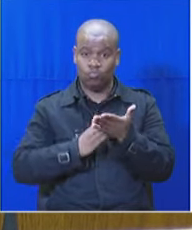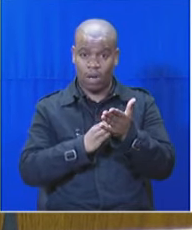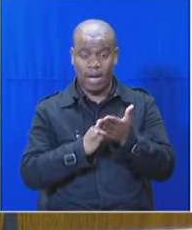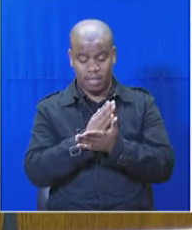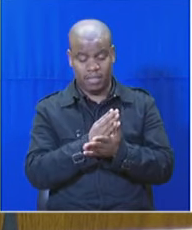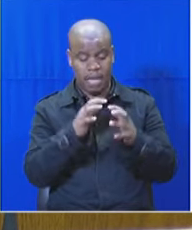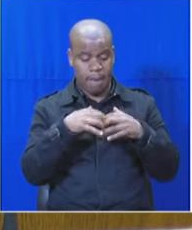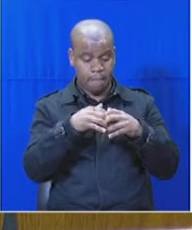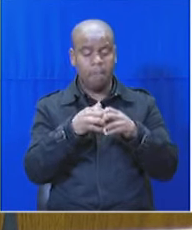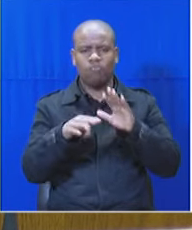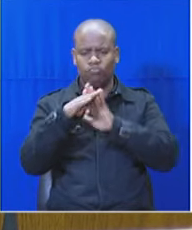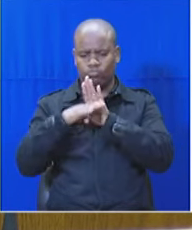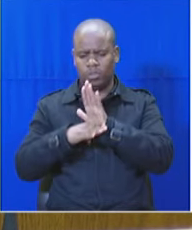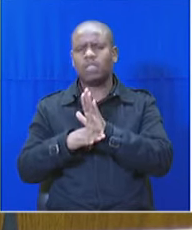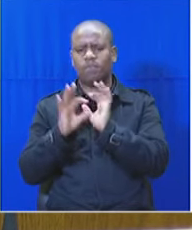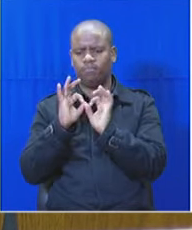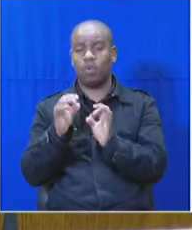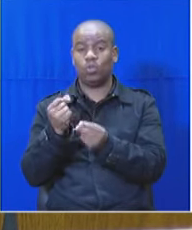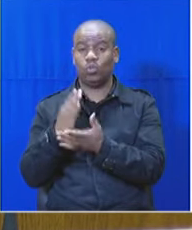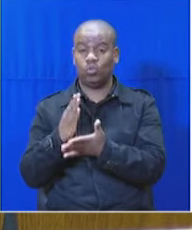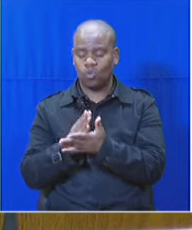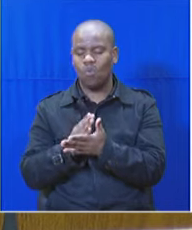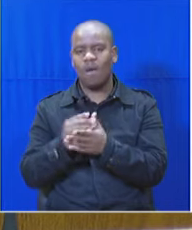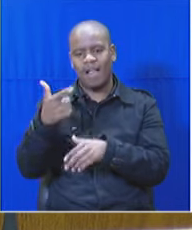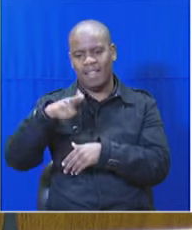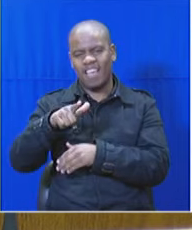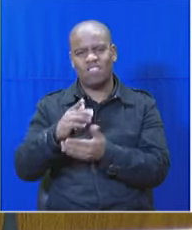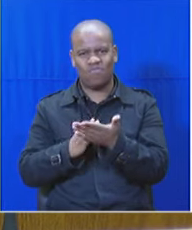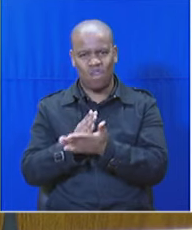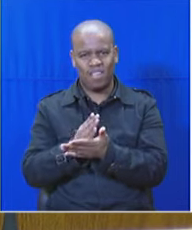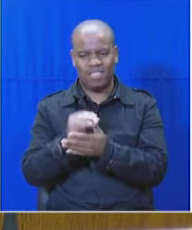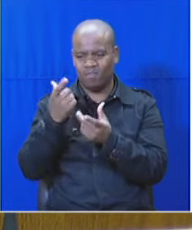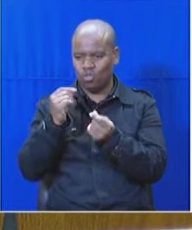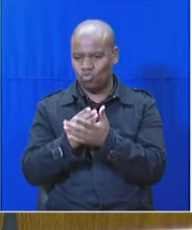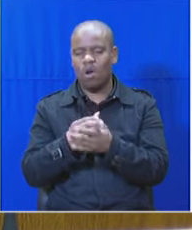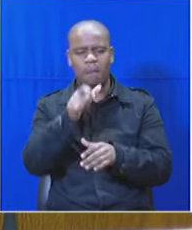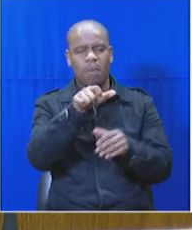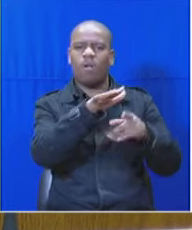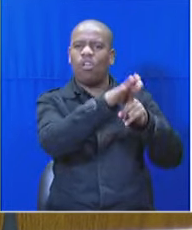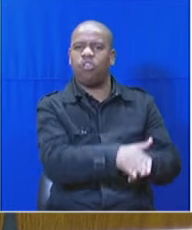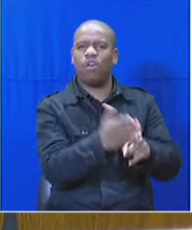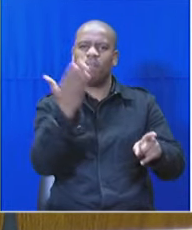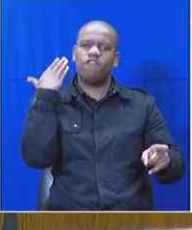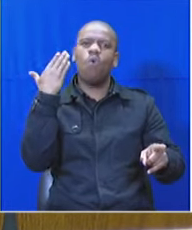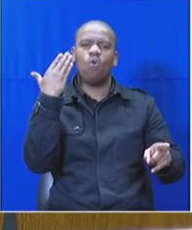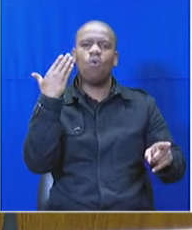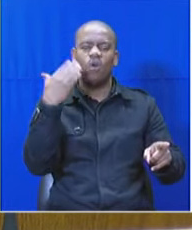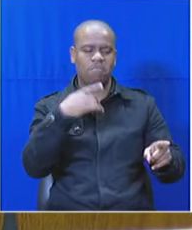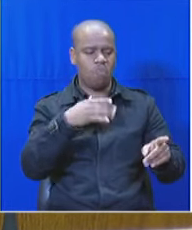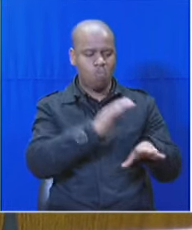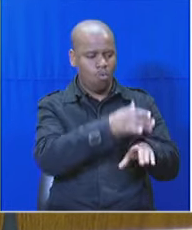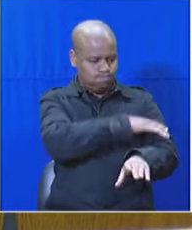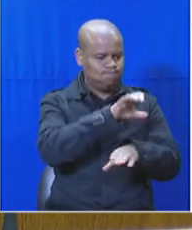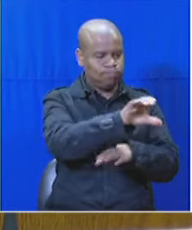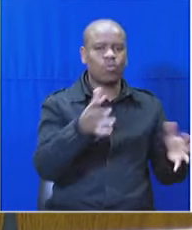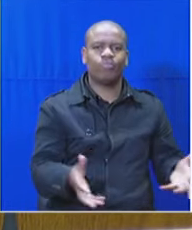the principles and procedures whereby land rights will be restored to those deprived of them by apartheid statutes.